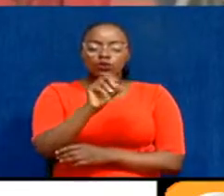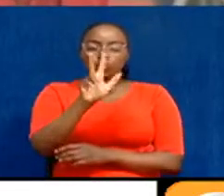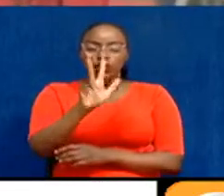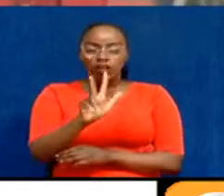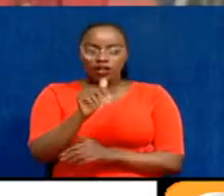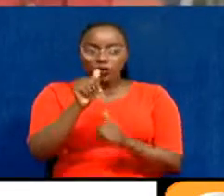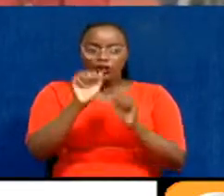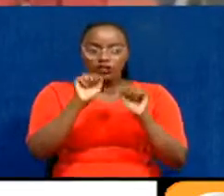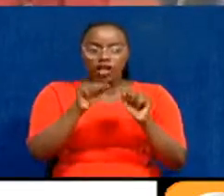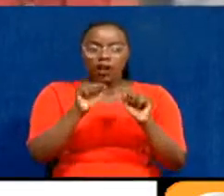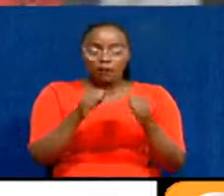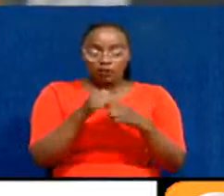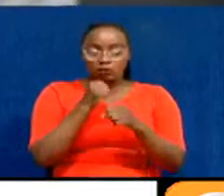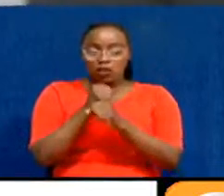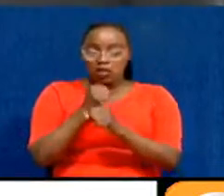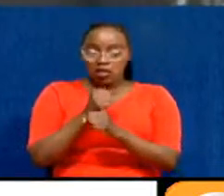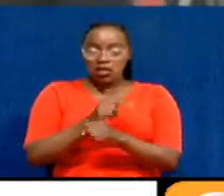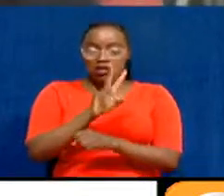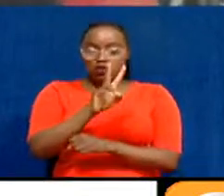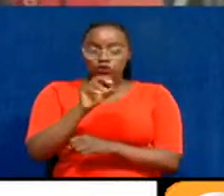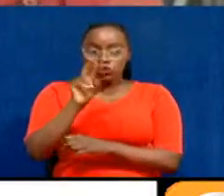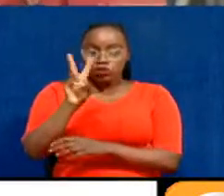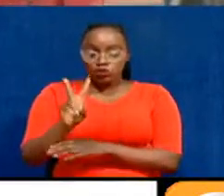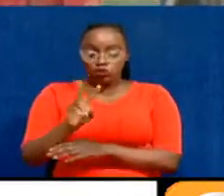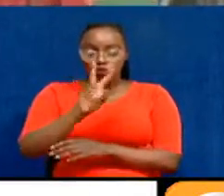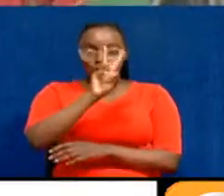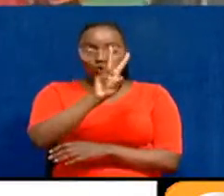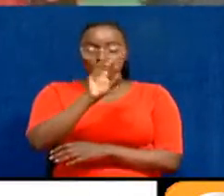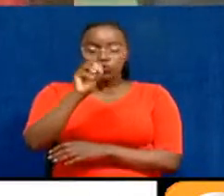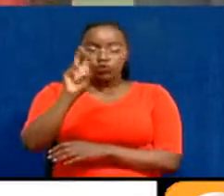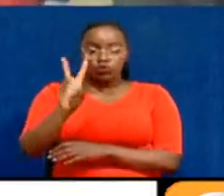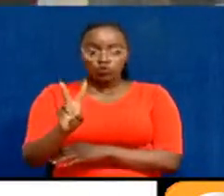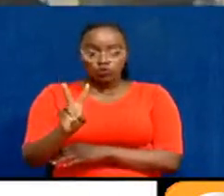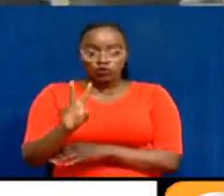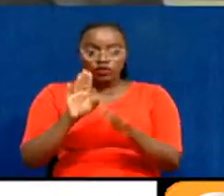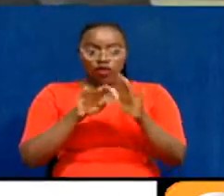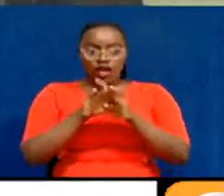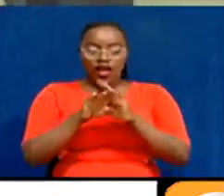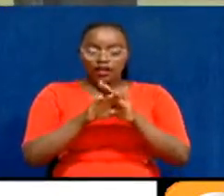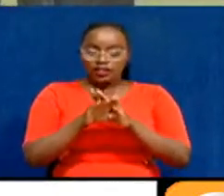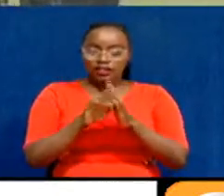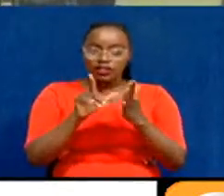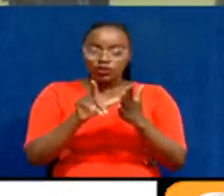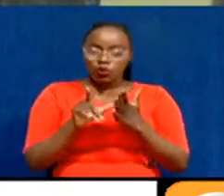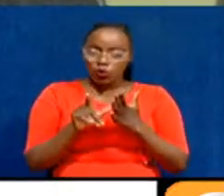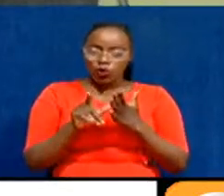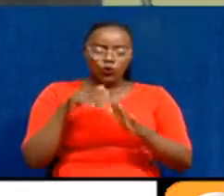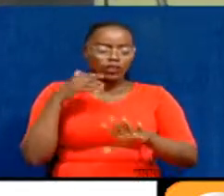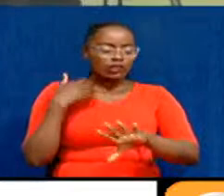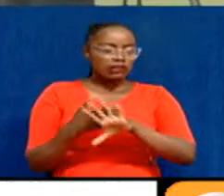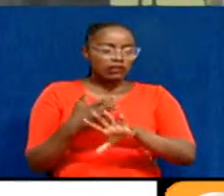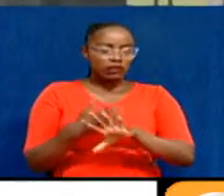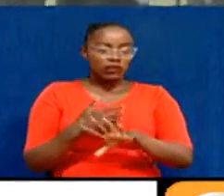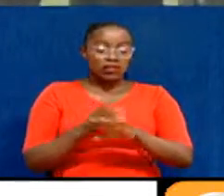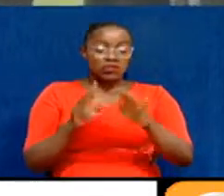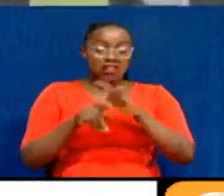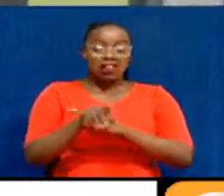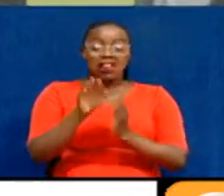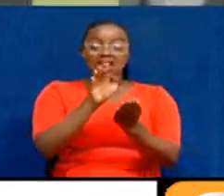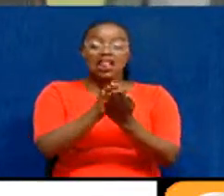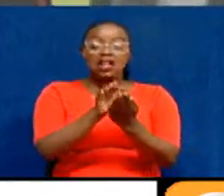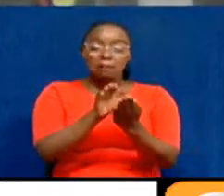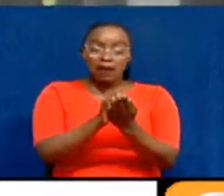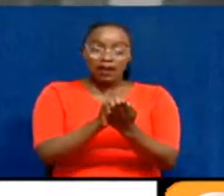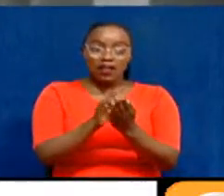2003 that we couldn't in 2002. In 2002, access to credit was quite a problem. You can't walk to a bank